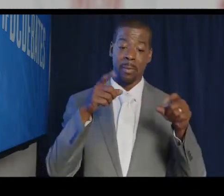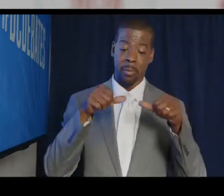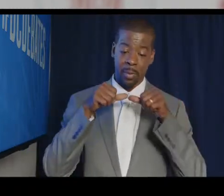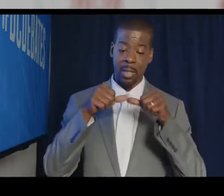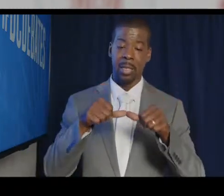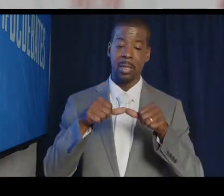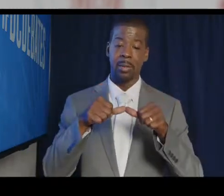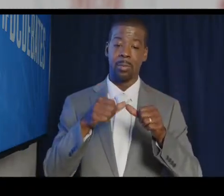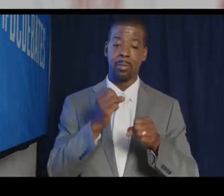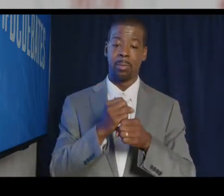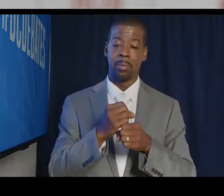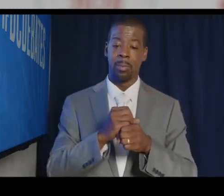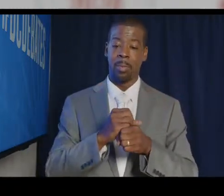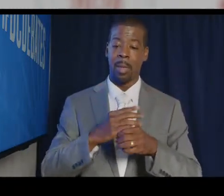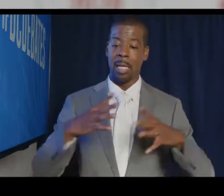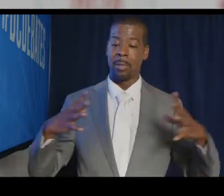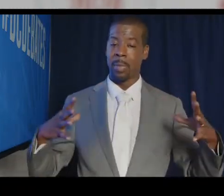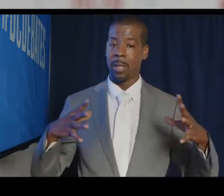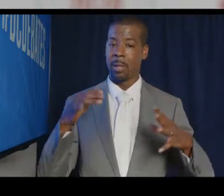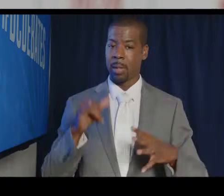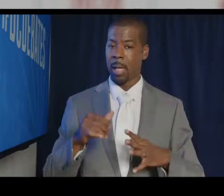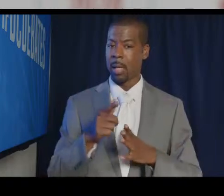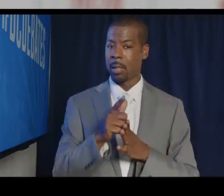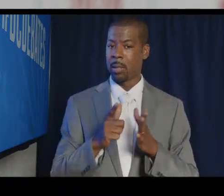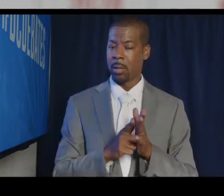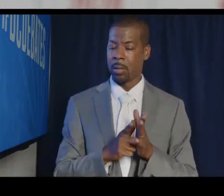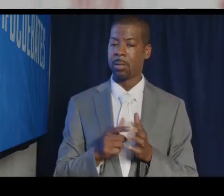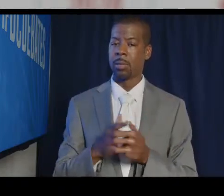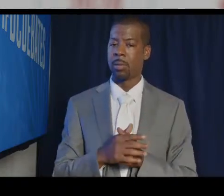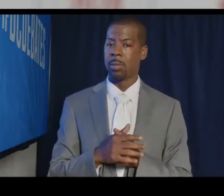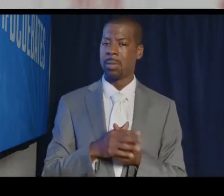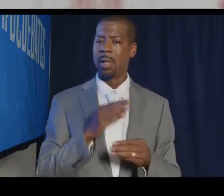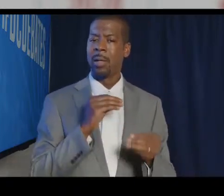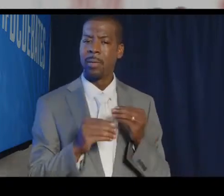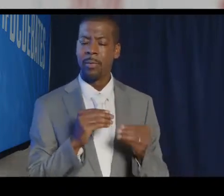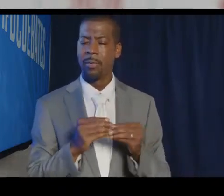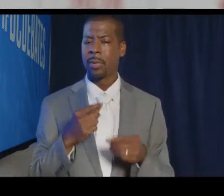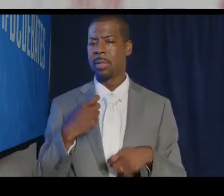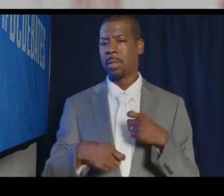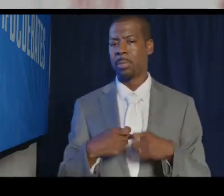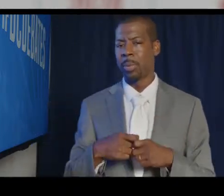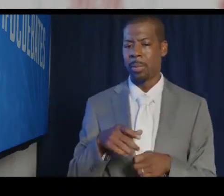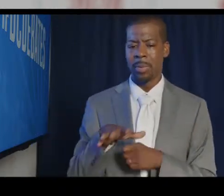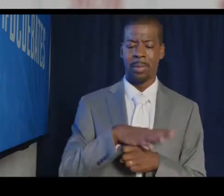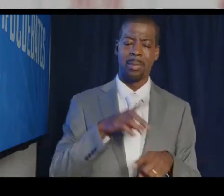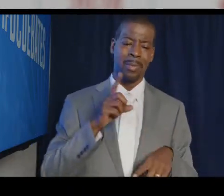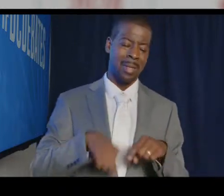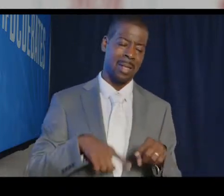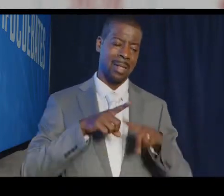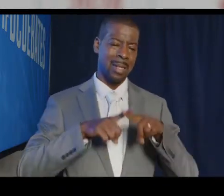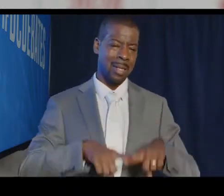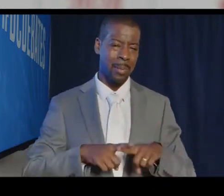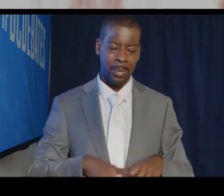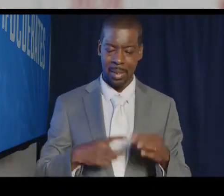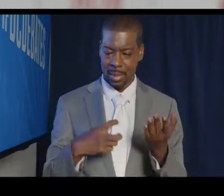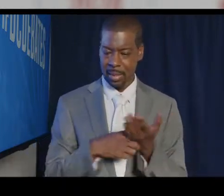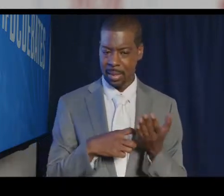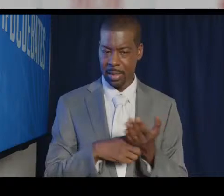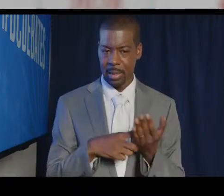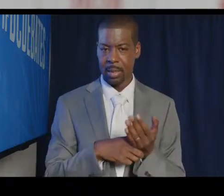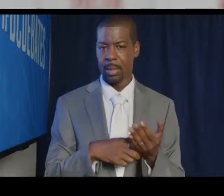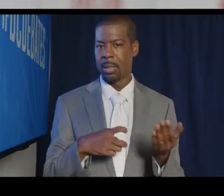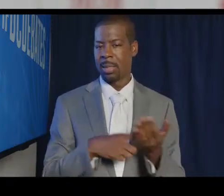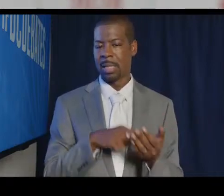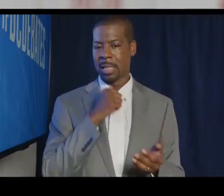to expand the way that legislation works and fix those problem areas. We cannot rely just on tickets. Tickets alone are not an indicator of all